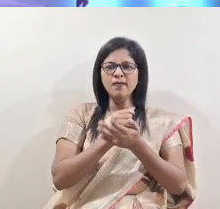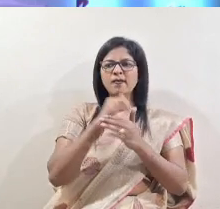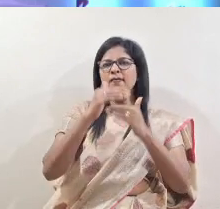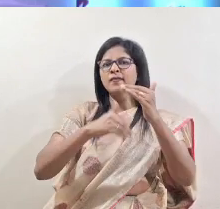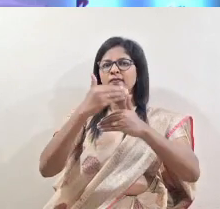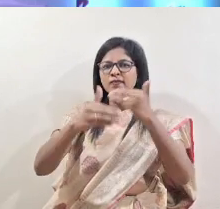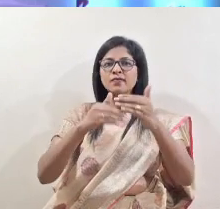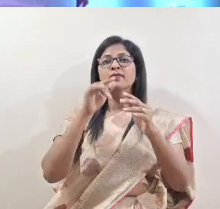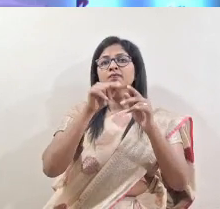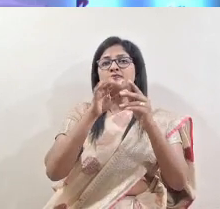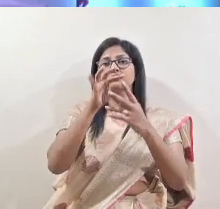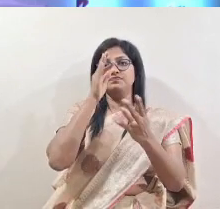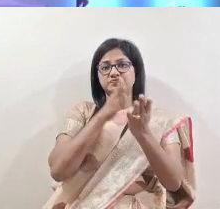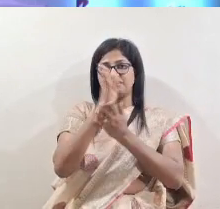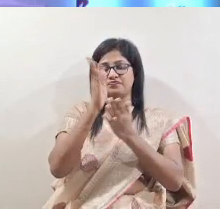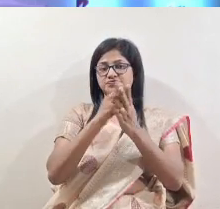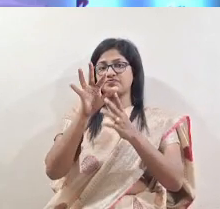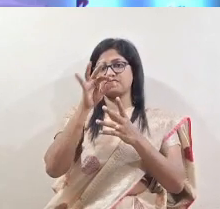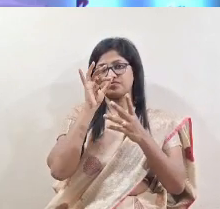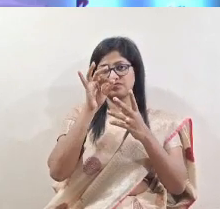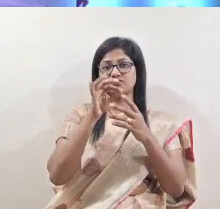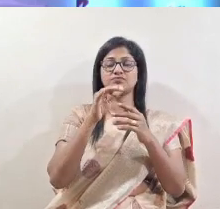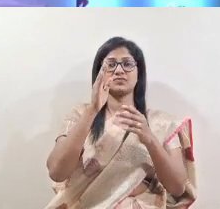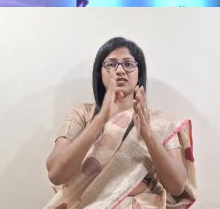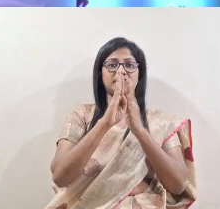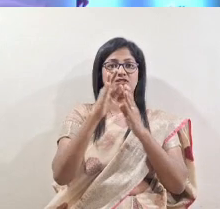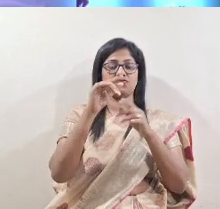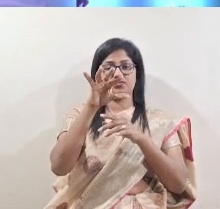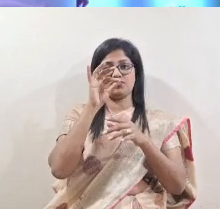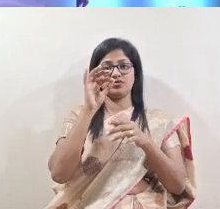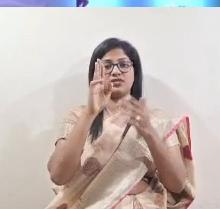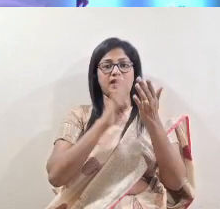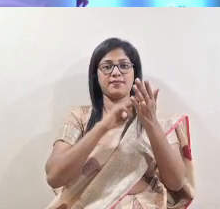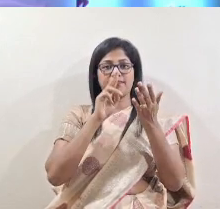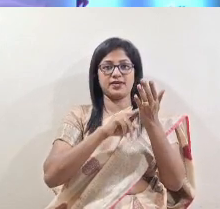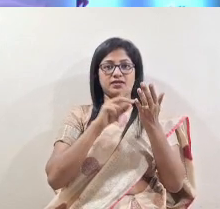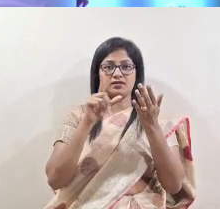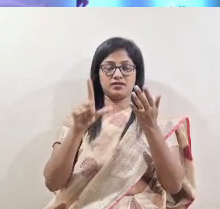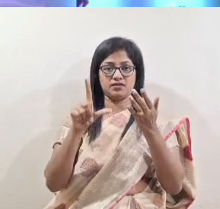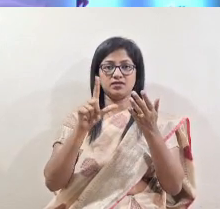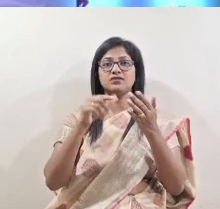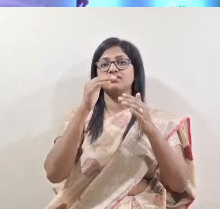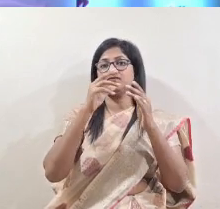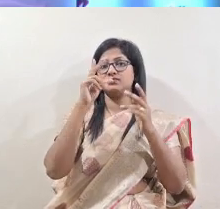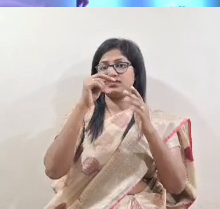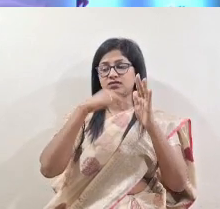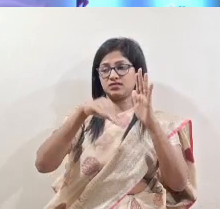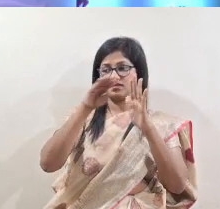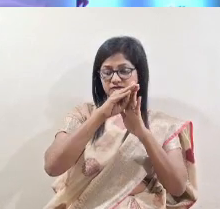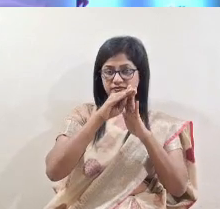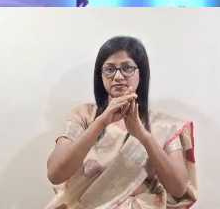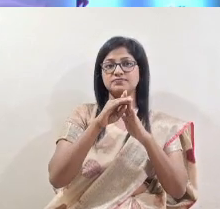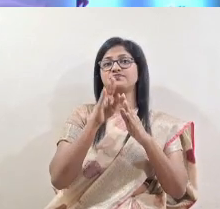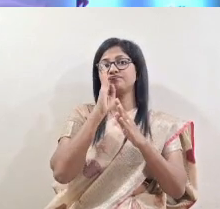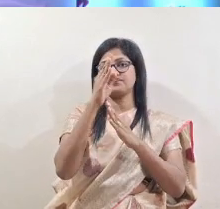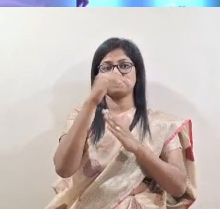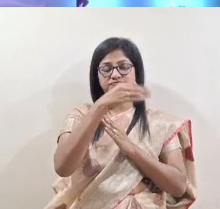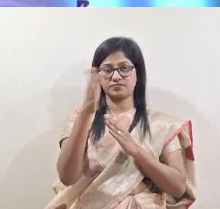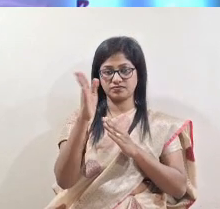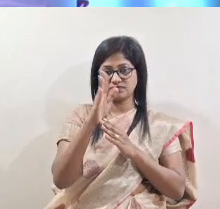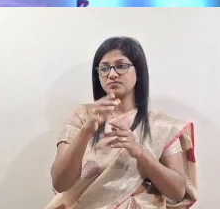we have multiple options to choose from regarding the direction choice. So we use a MNL at the second level to model the direction